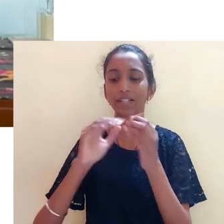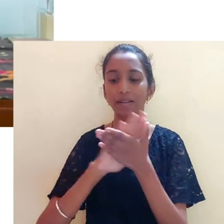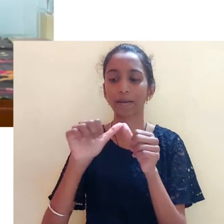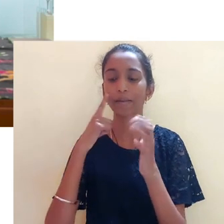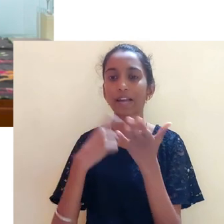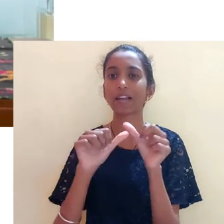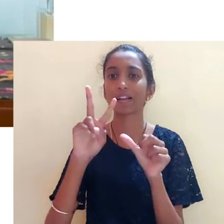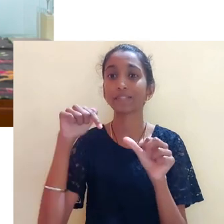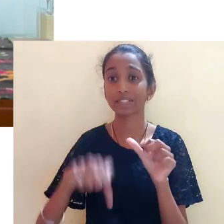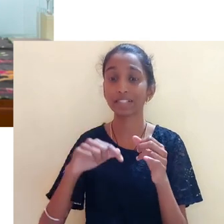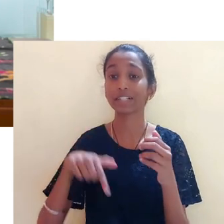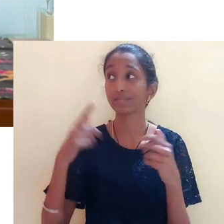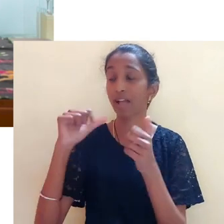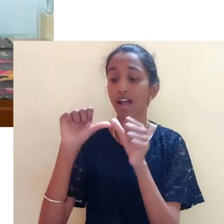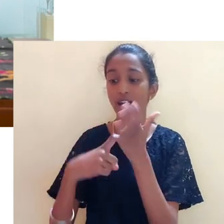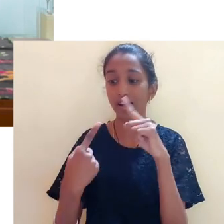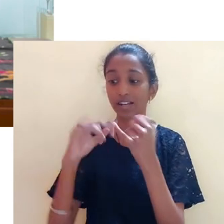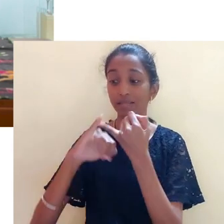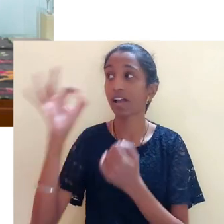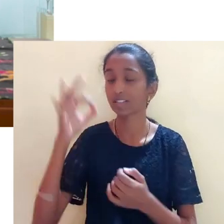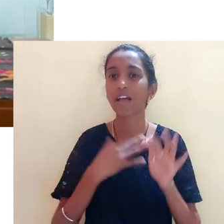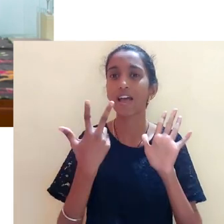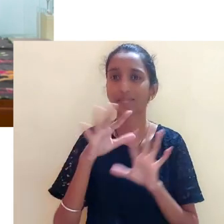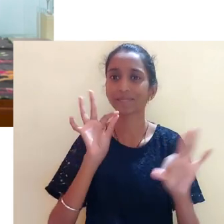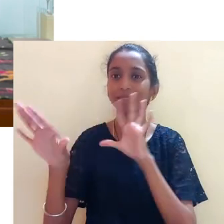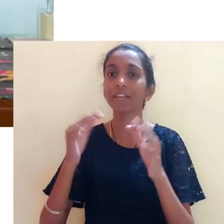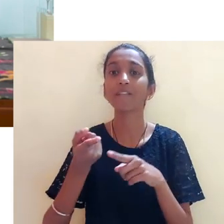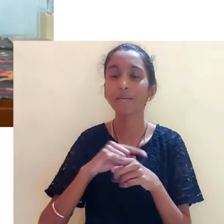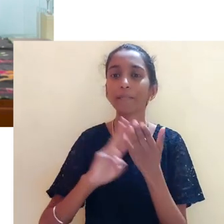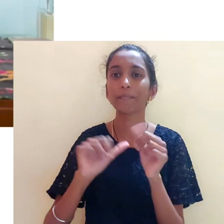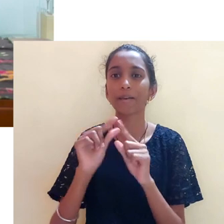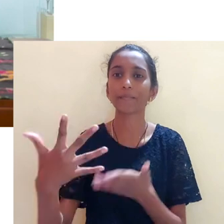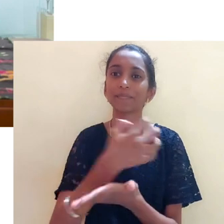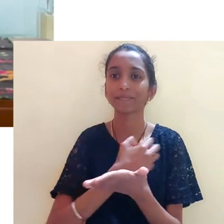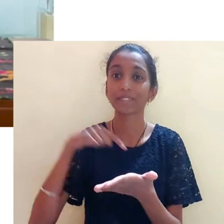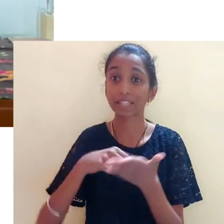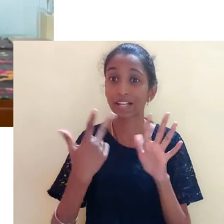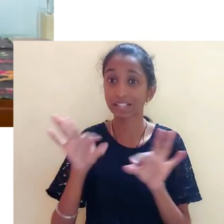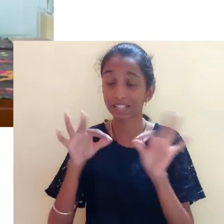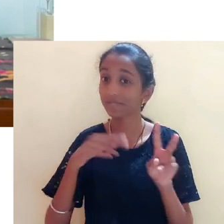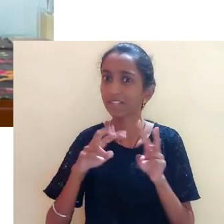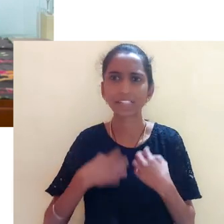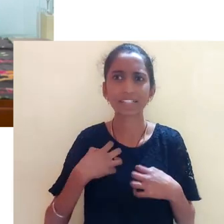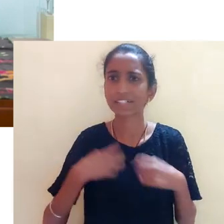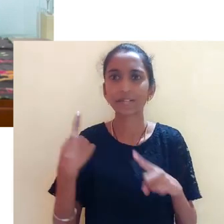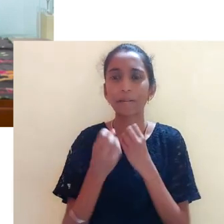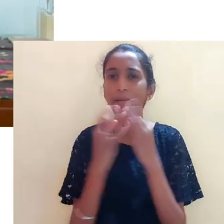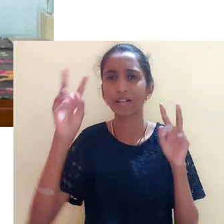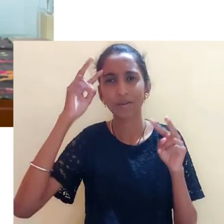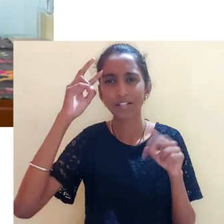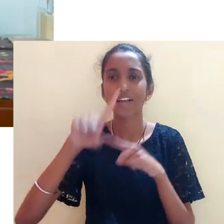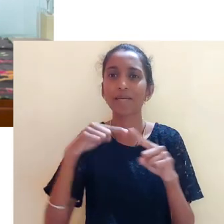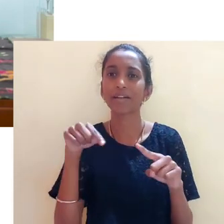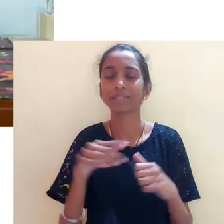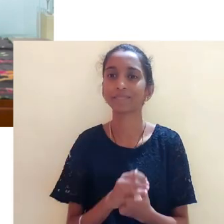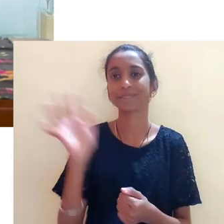And for this season of Art Sparks, I was asked to pick 8 objects from the MAP collection that I was really curious about or had many, many questions about.